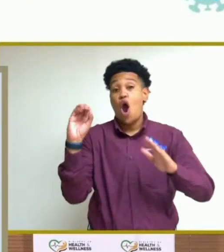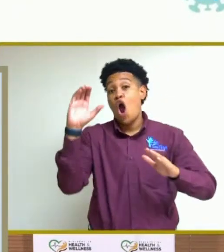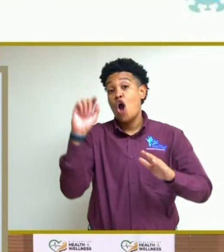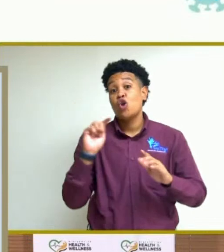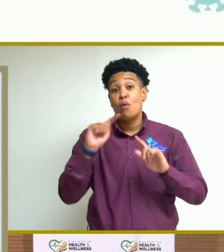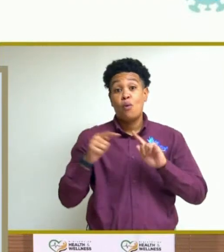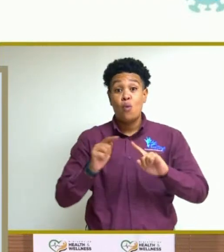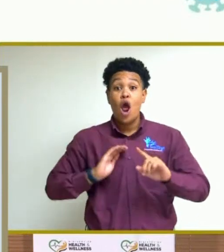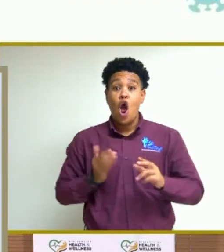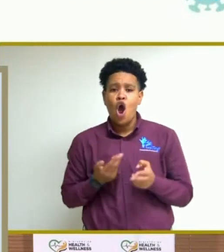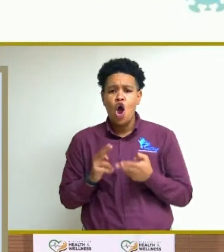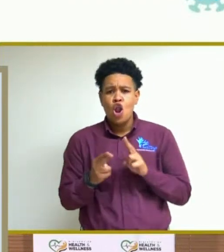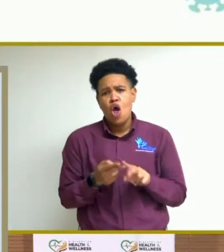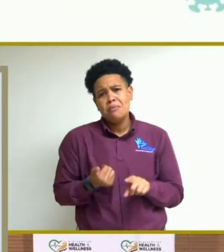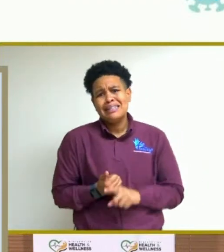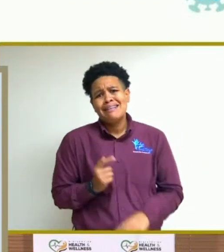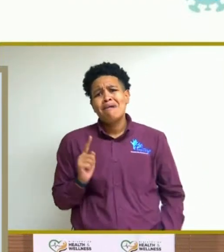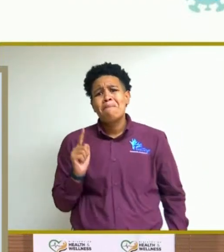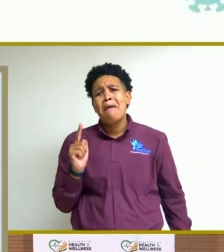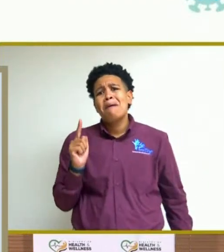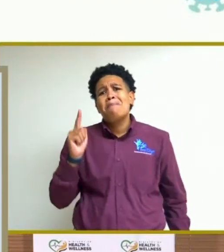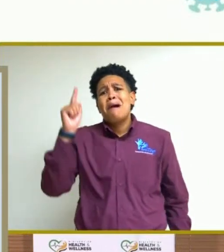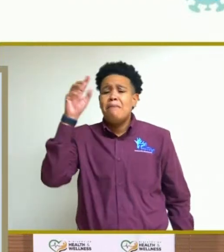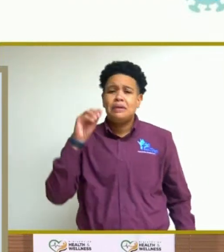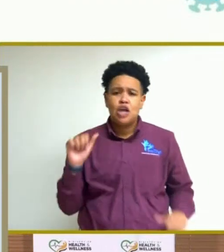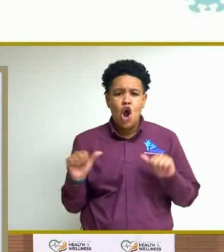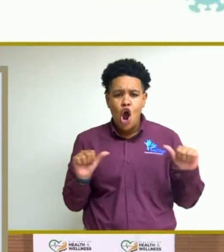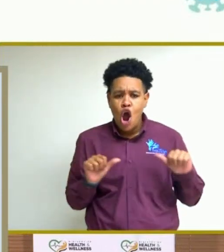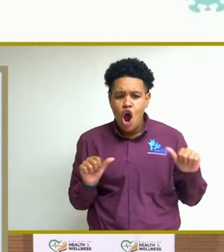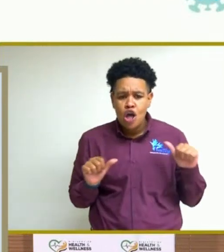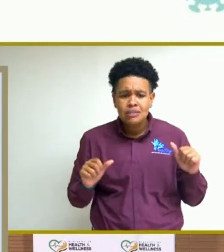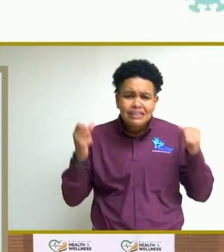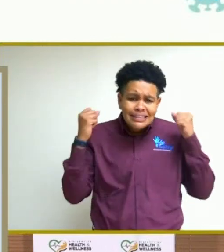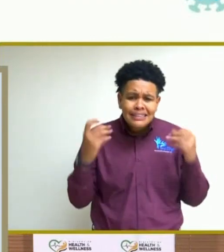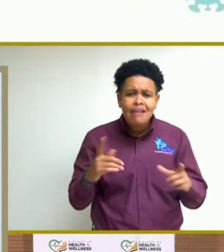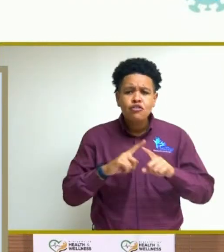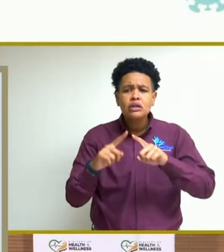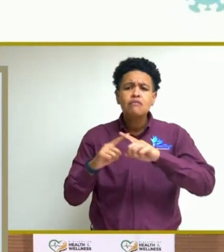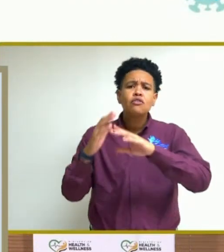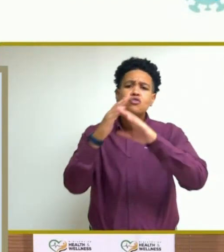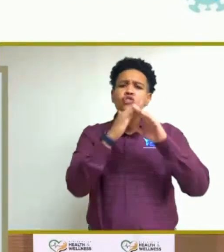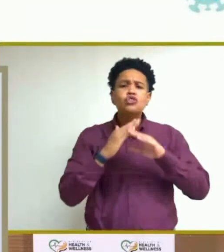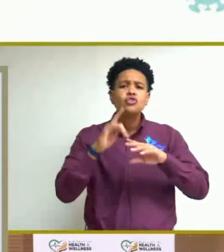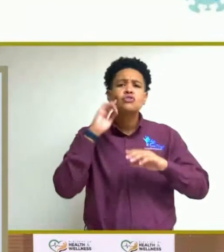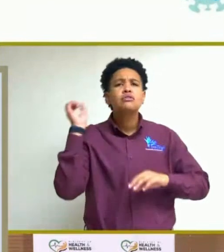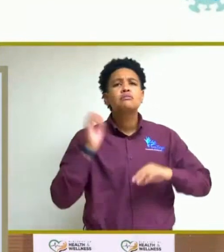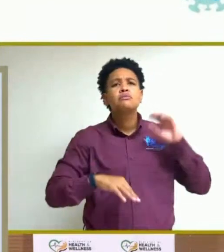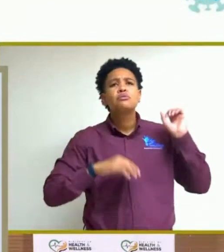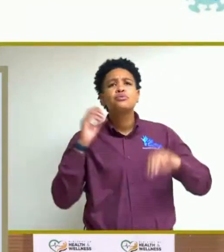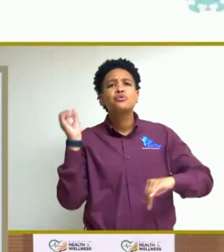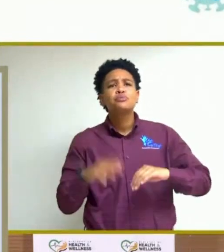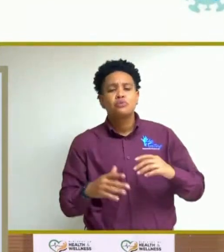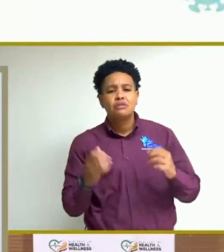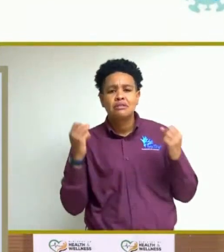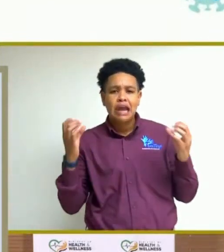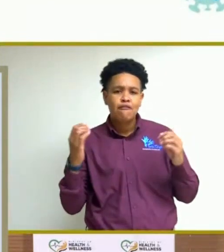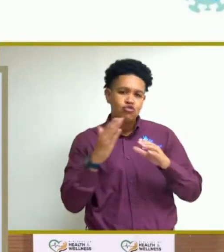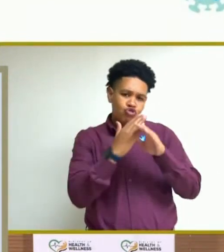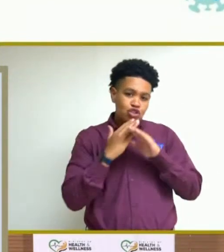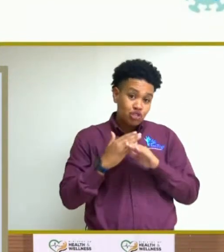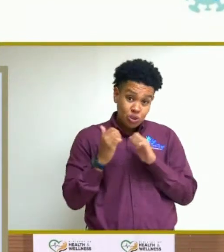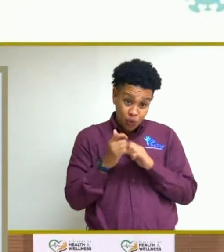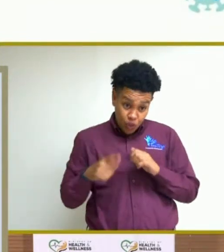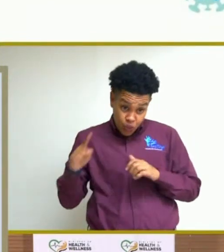our numbers had gone up in August, several restrictions were put in place. And with